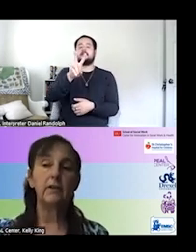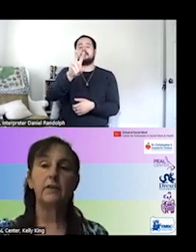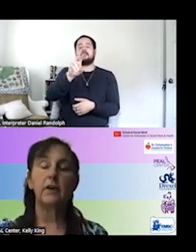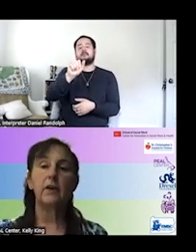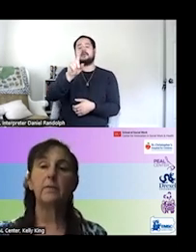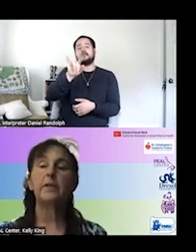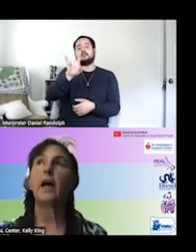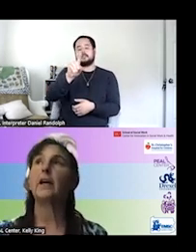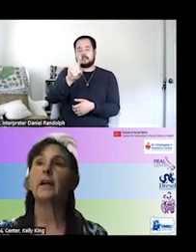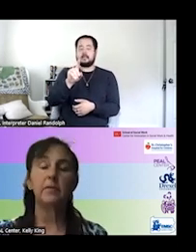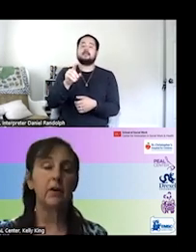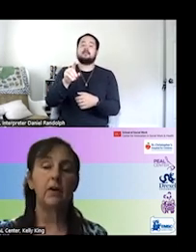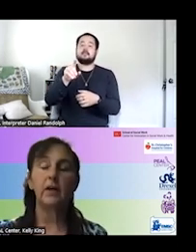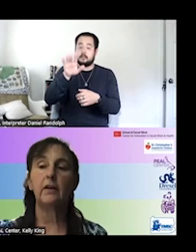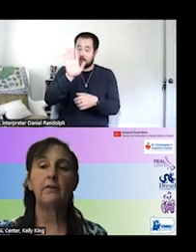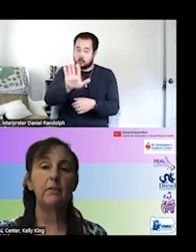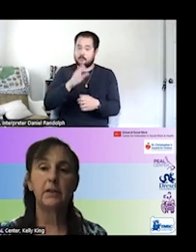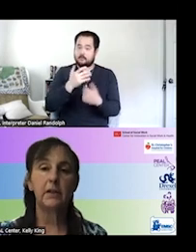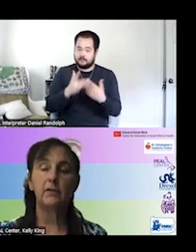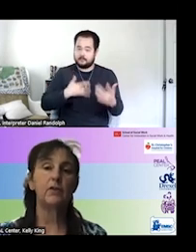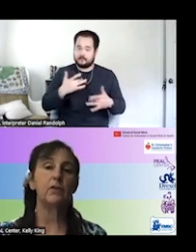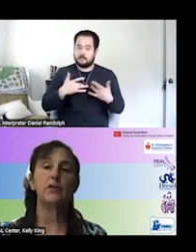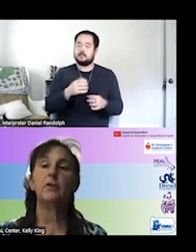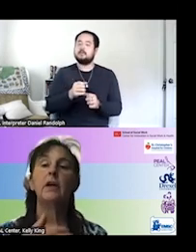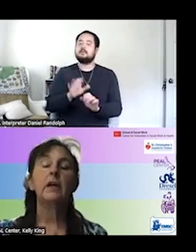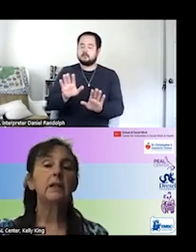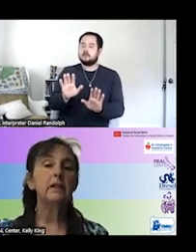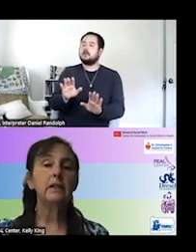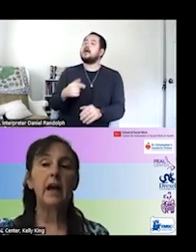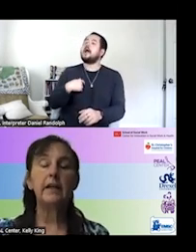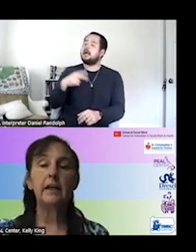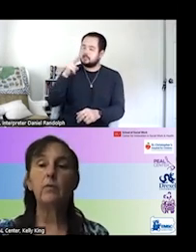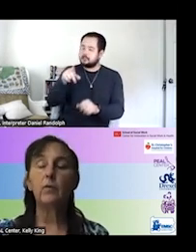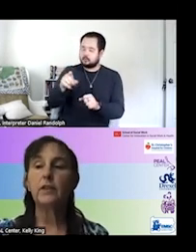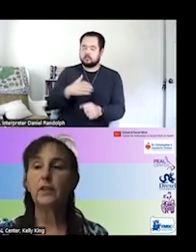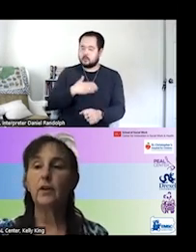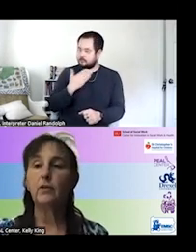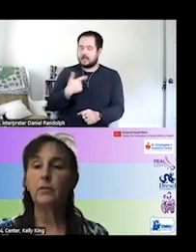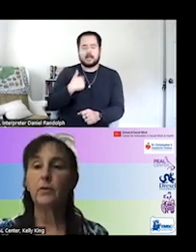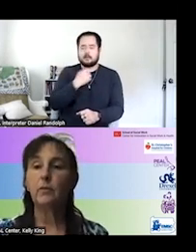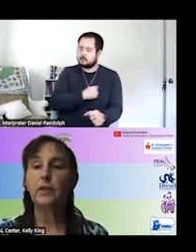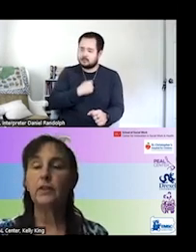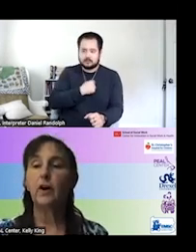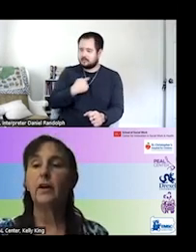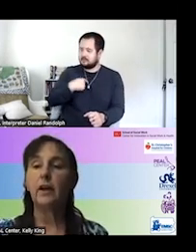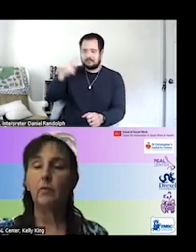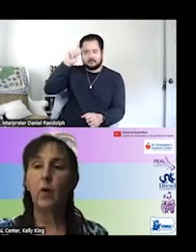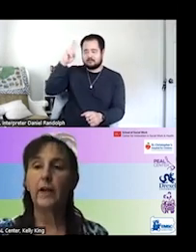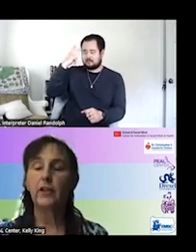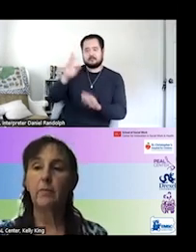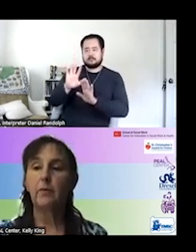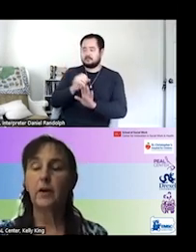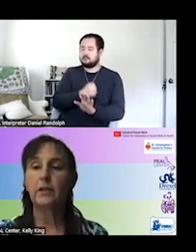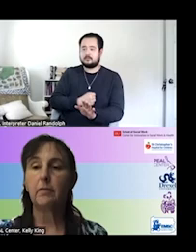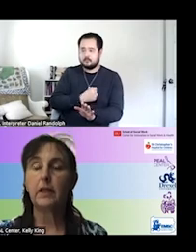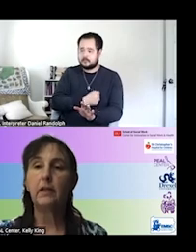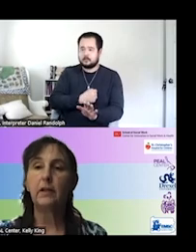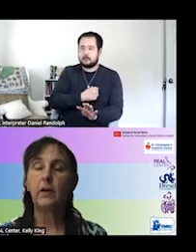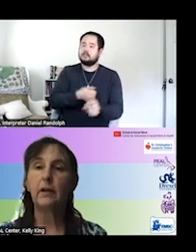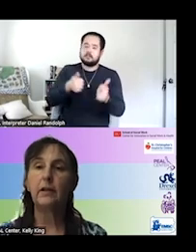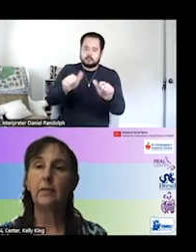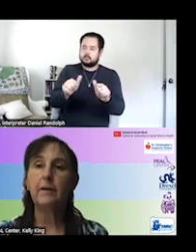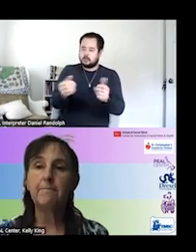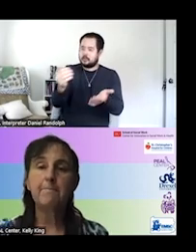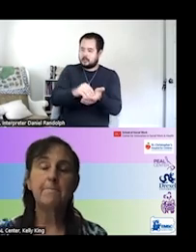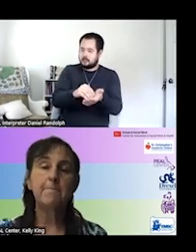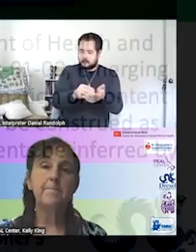see you're very upset. I'm sorry if I misunderstood you. Decide again what's negotiable and what's not, and watch that proximity.